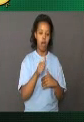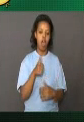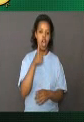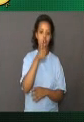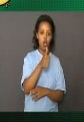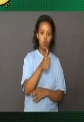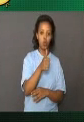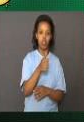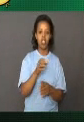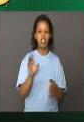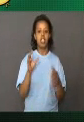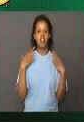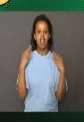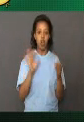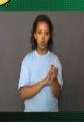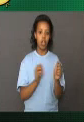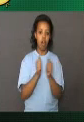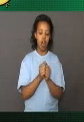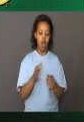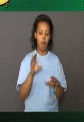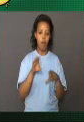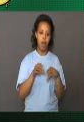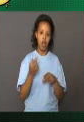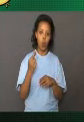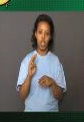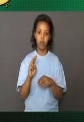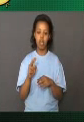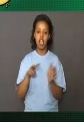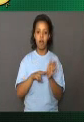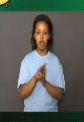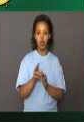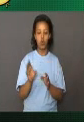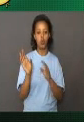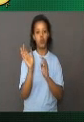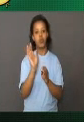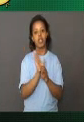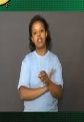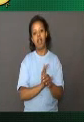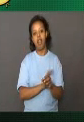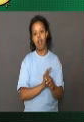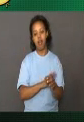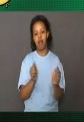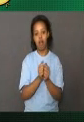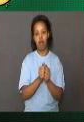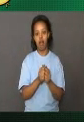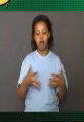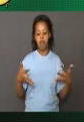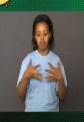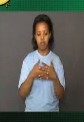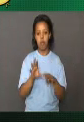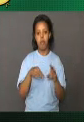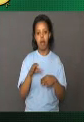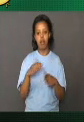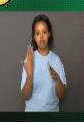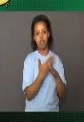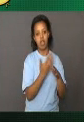the retrovirus from entering the cell. They attach themselves to the proteins on the